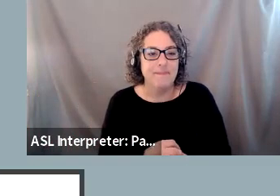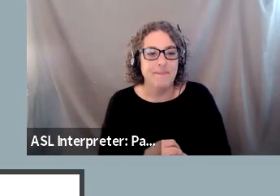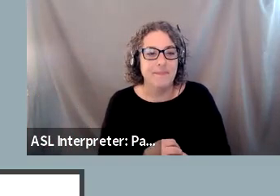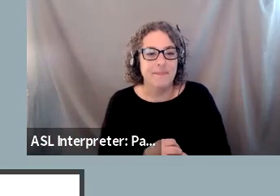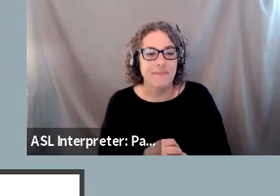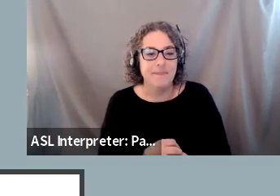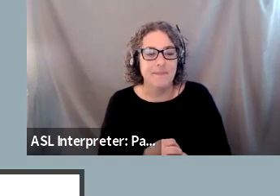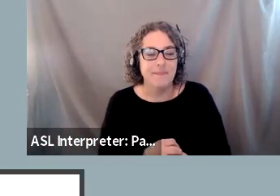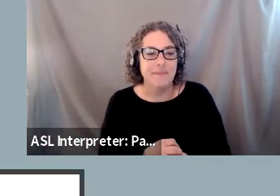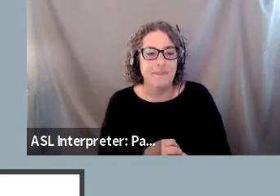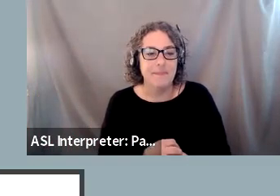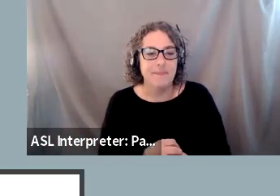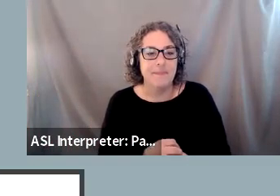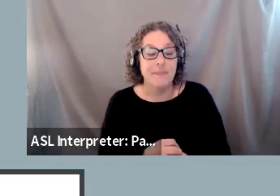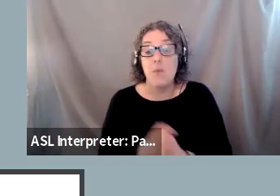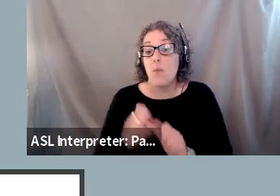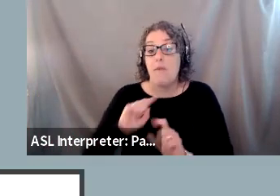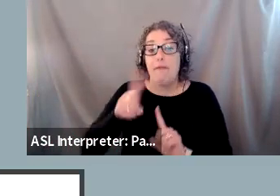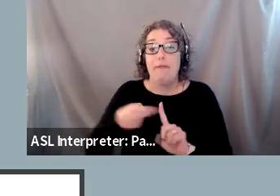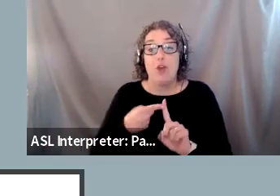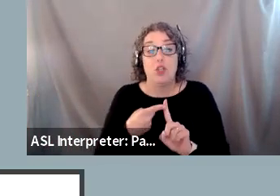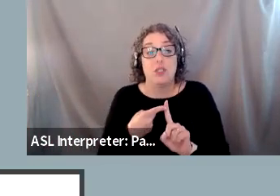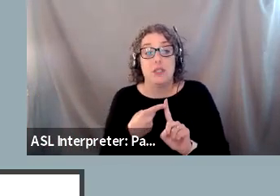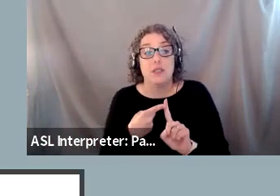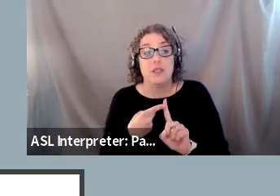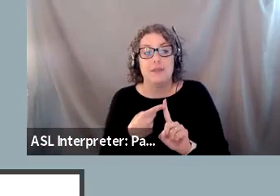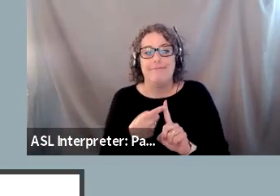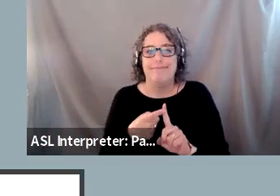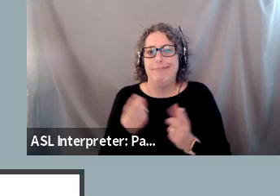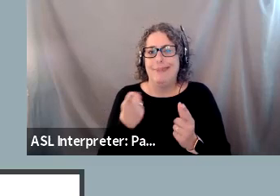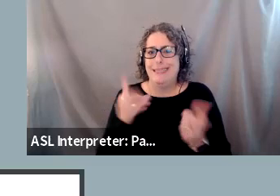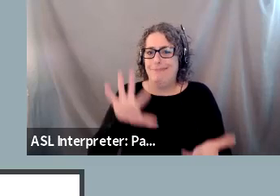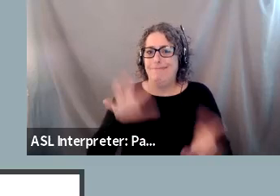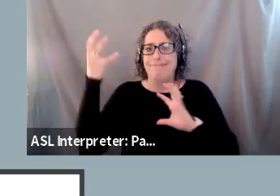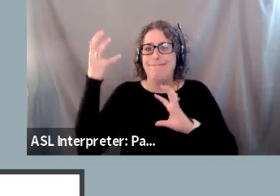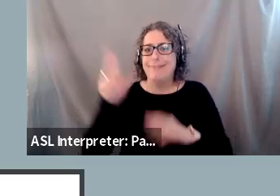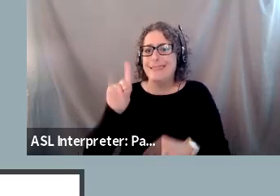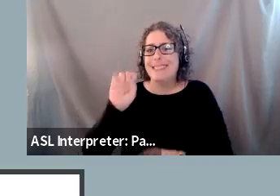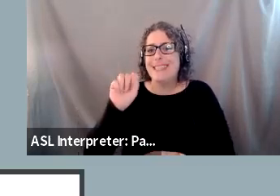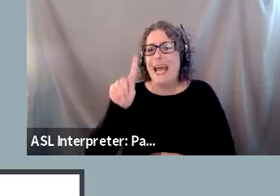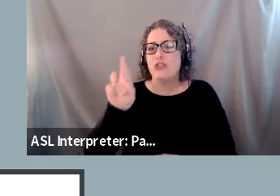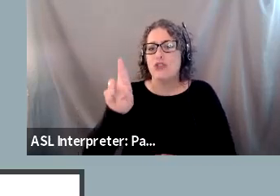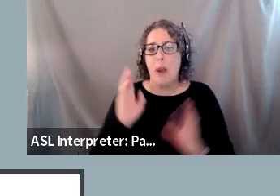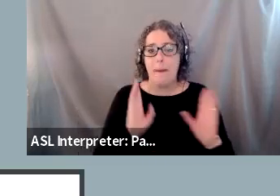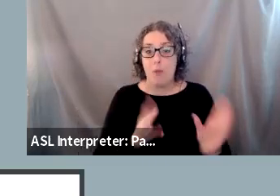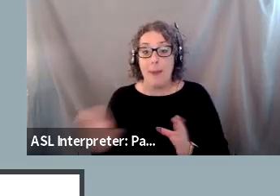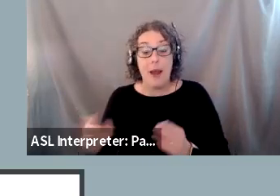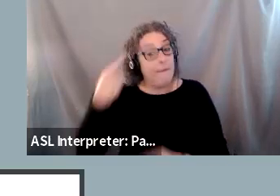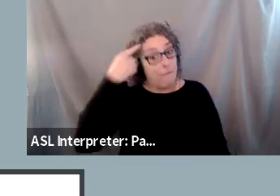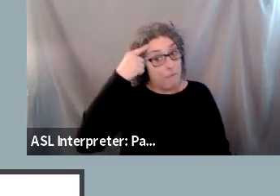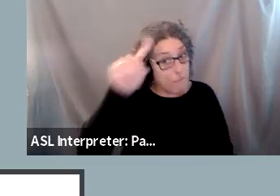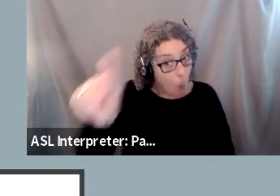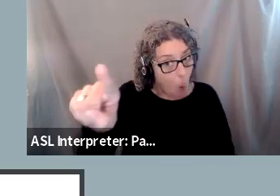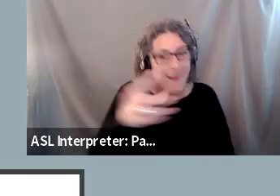So the first thing is disaster preparedness for and by people